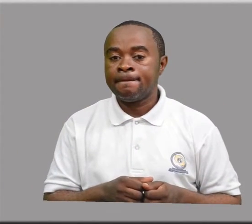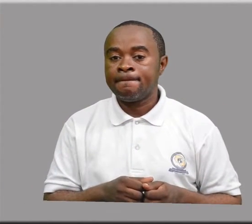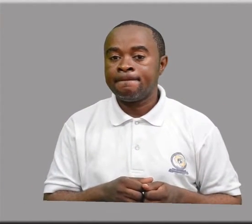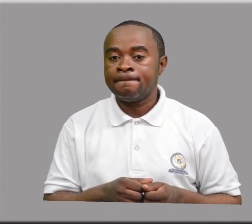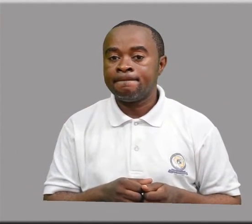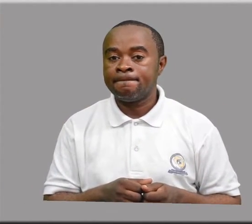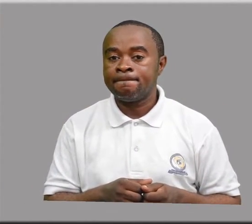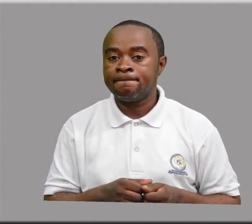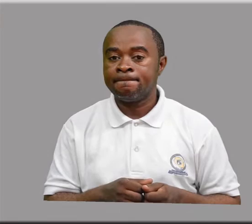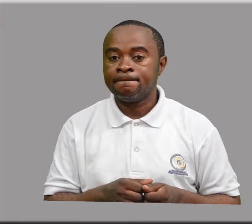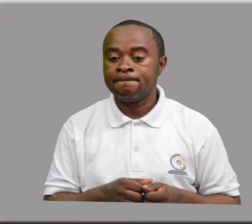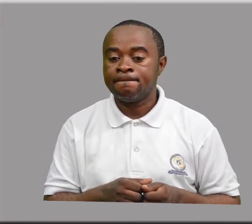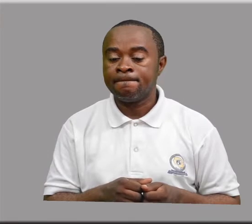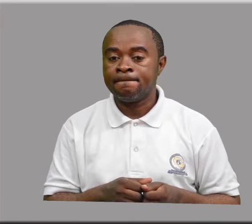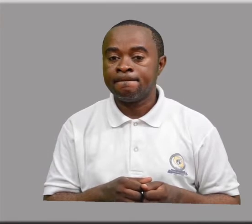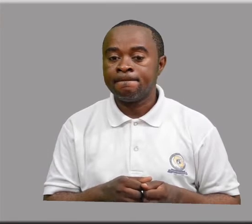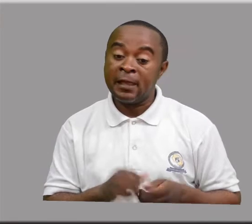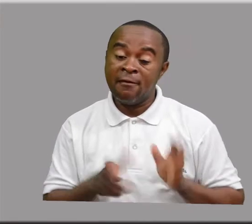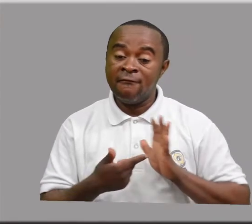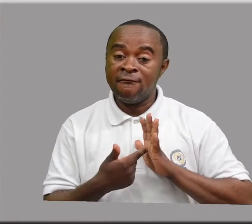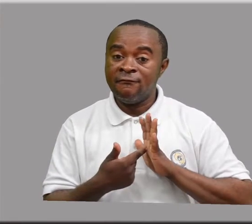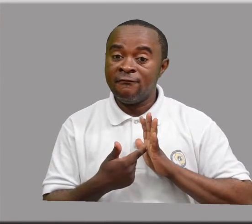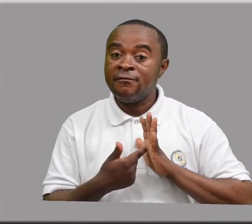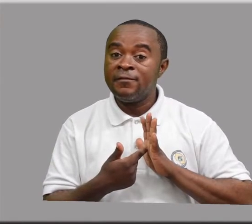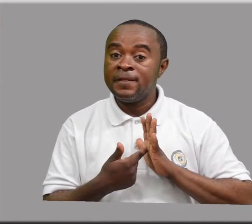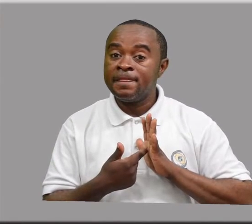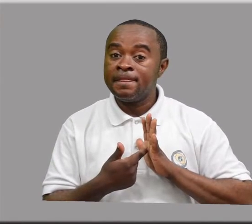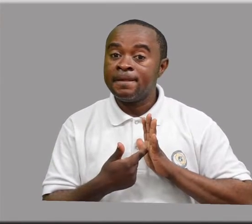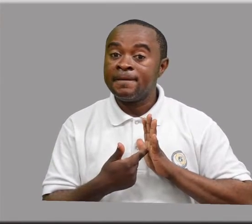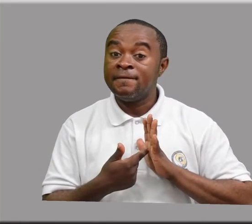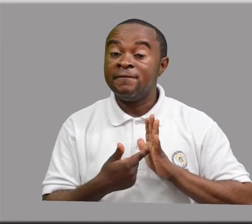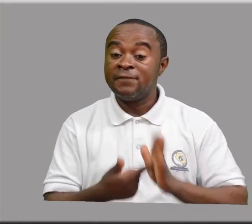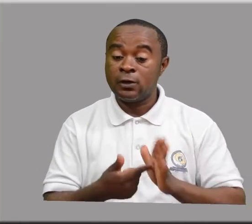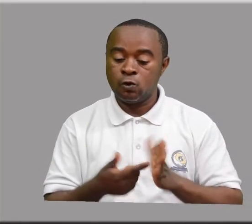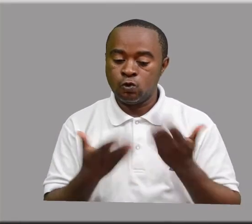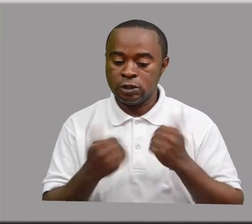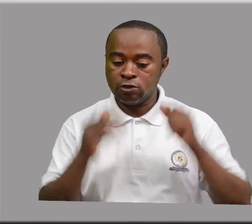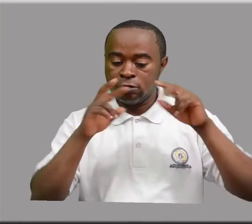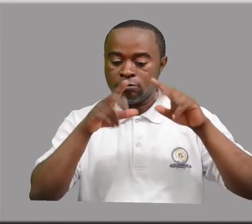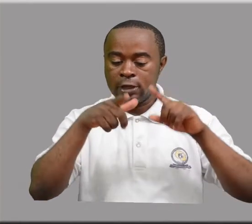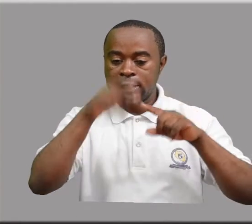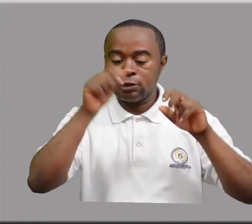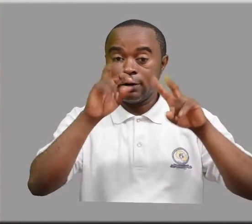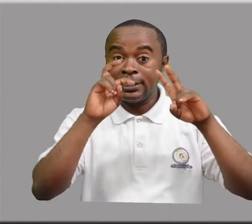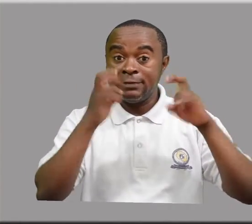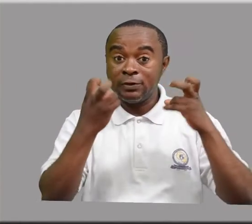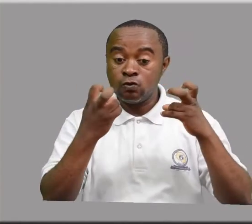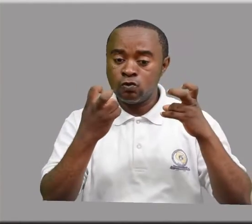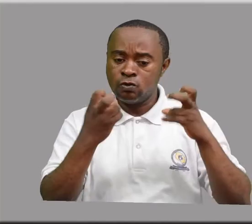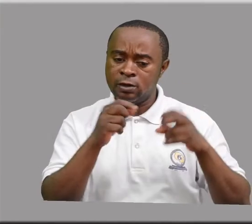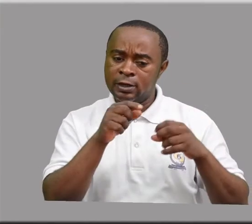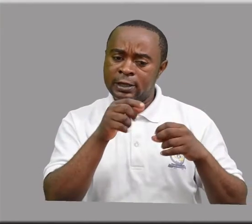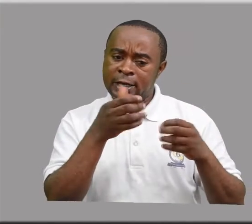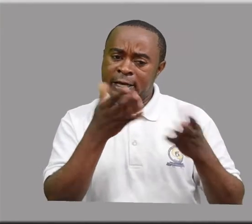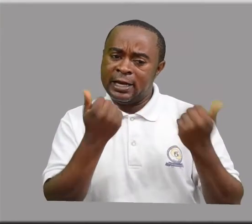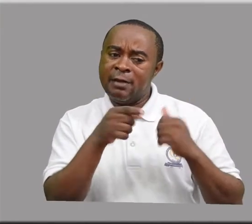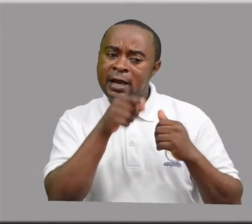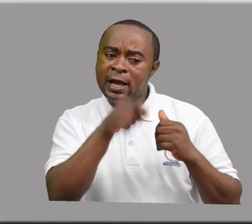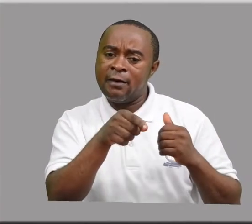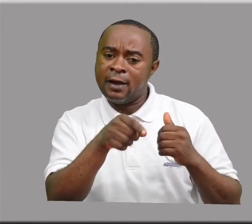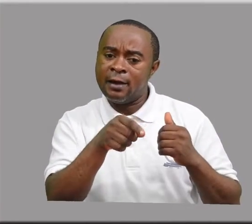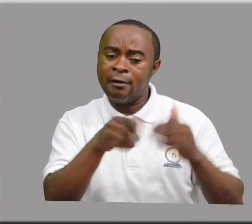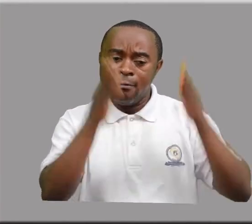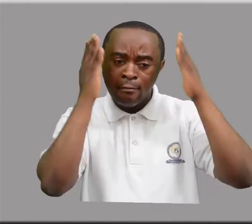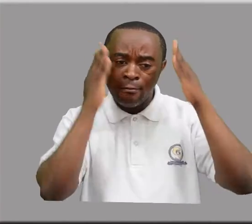like head of school and cooperative head of school on students'